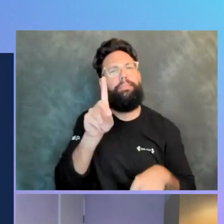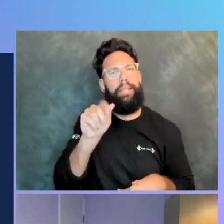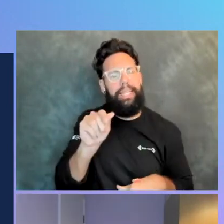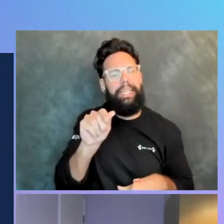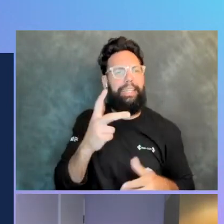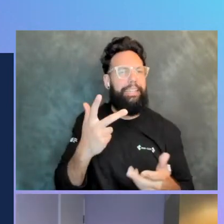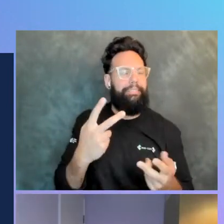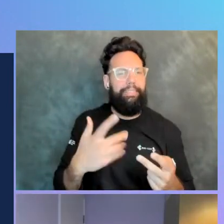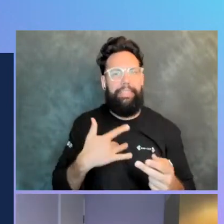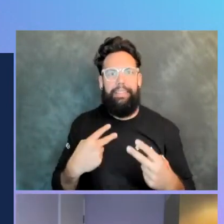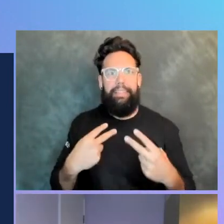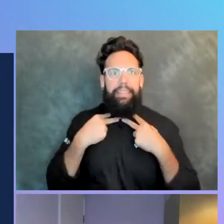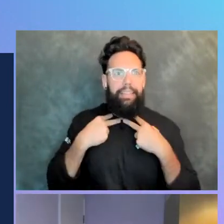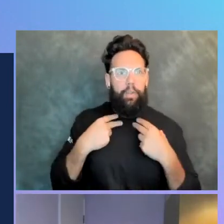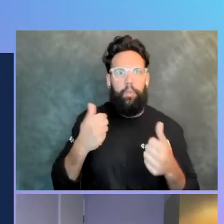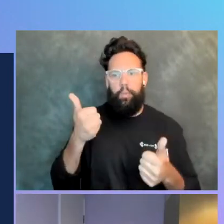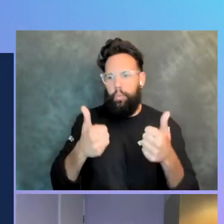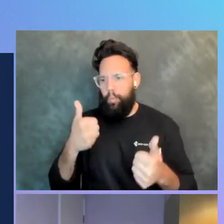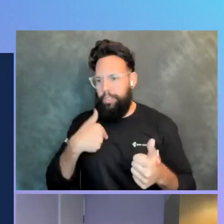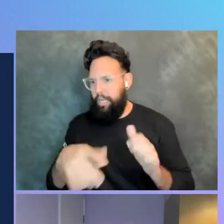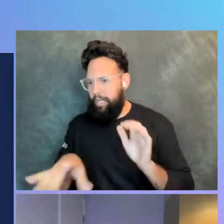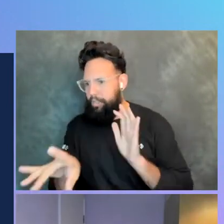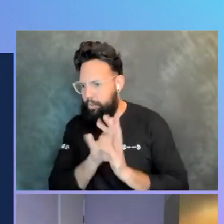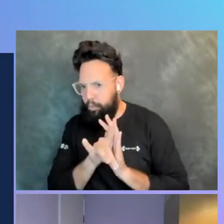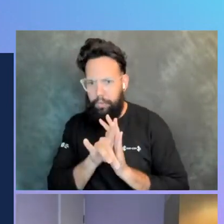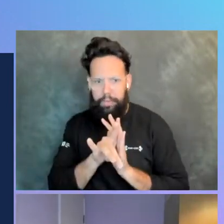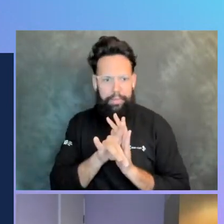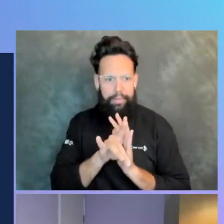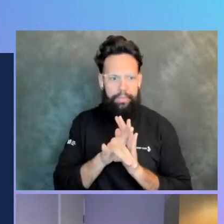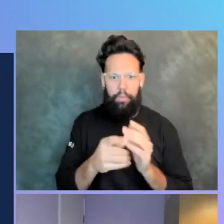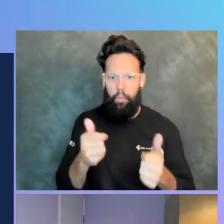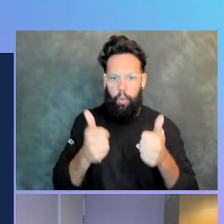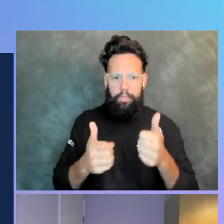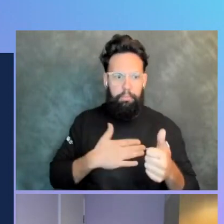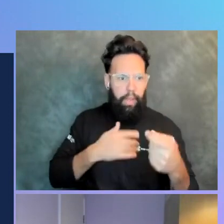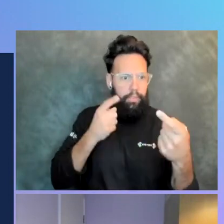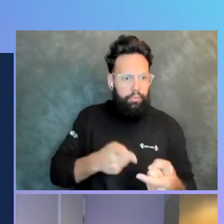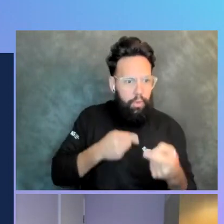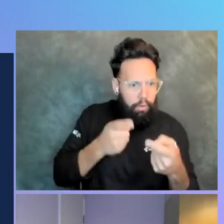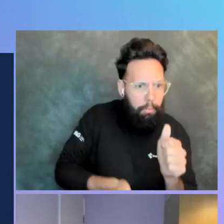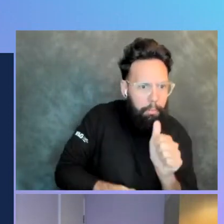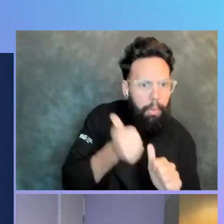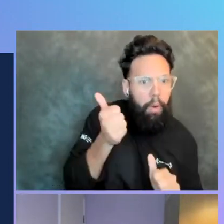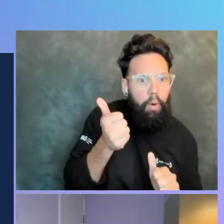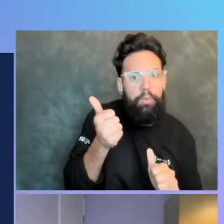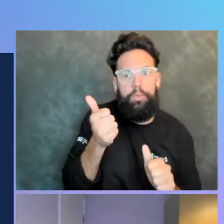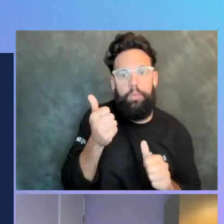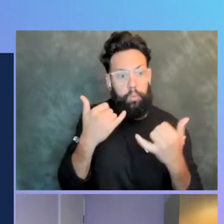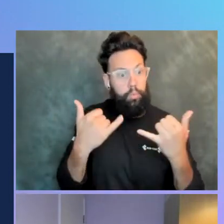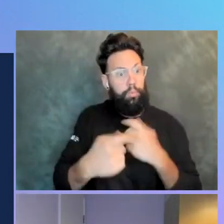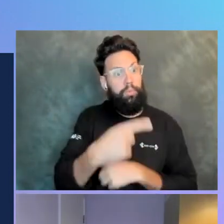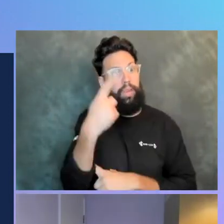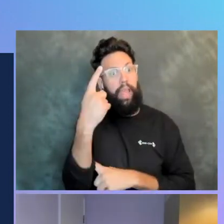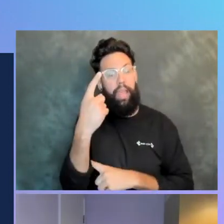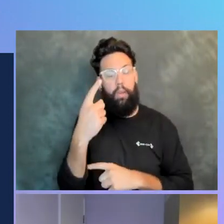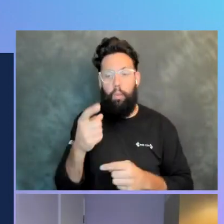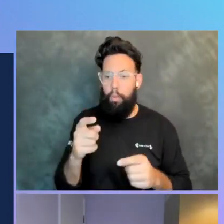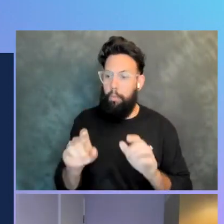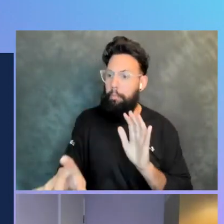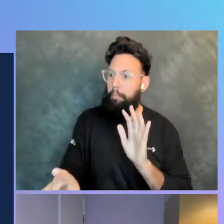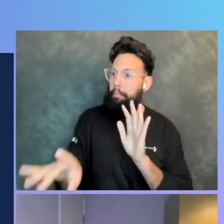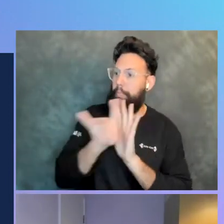an uncomfortable position. Do you disclose the one that is affecting you most on the day that you're filling out the form? Or do you pick the